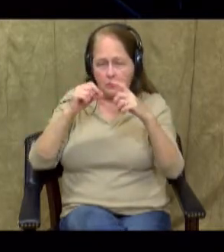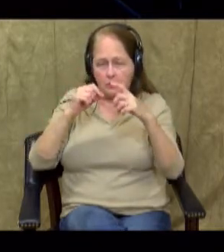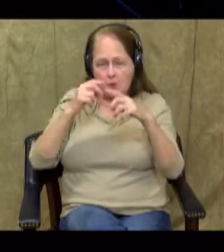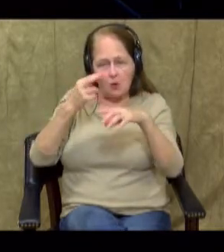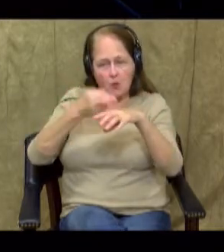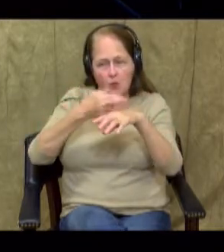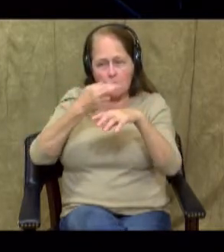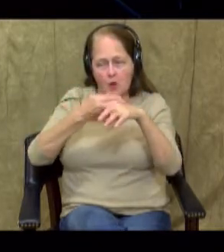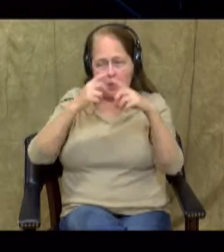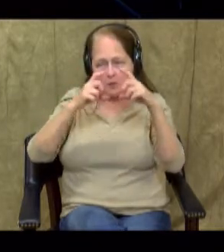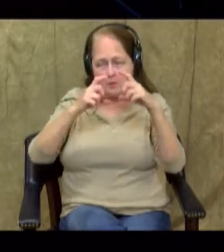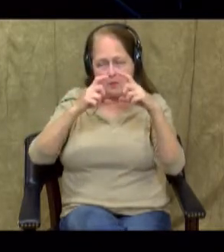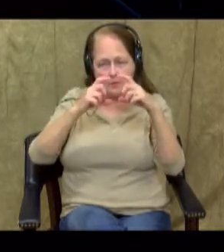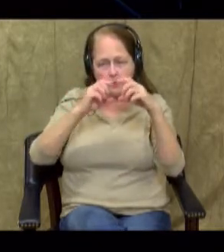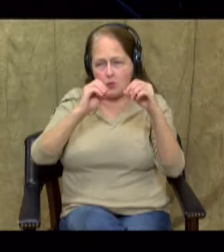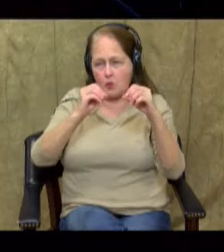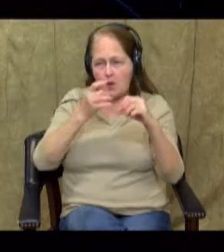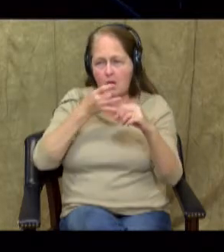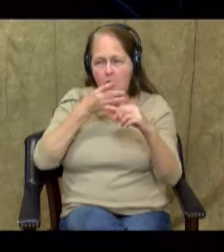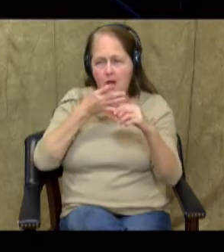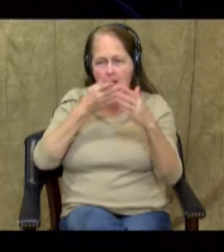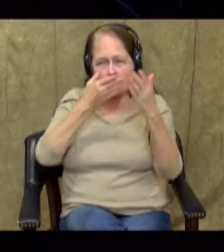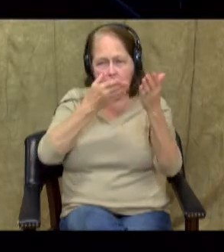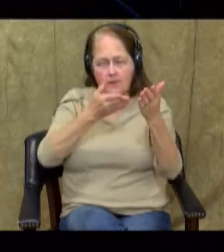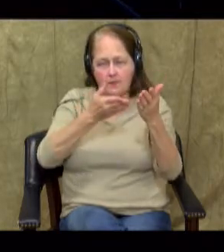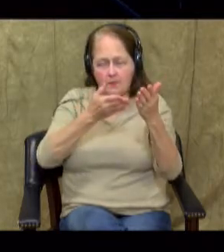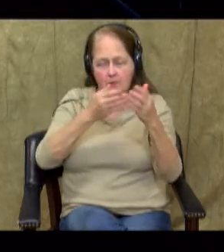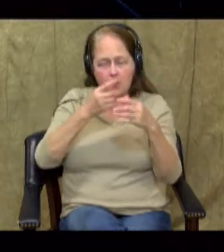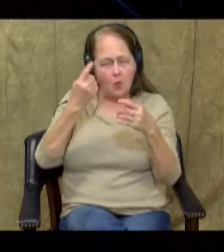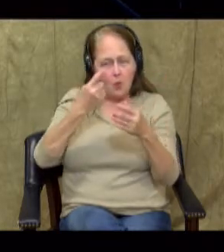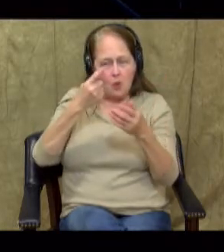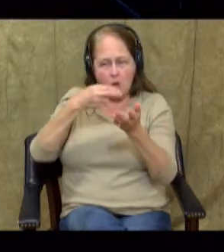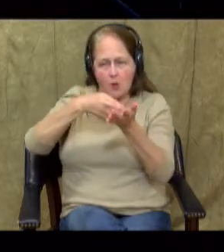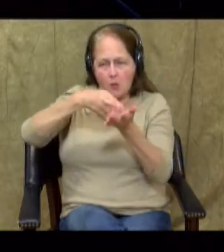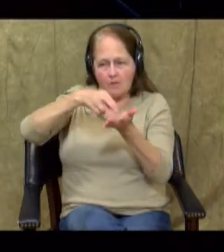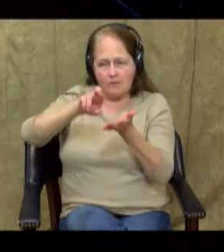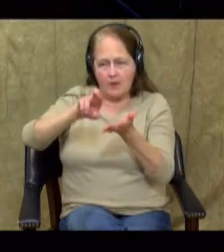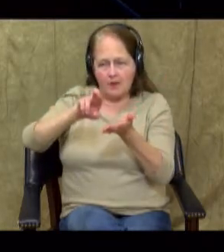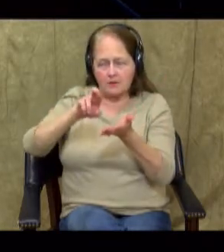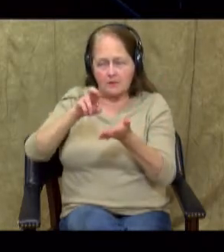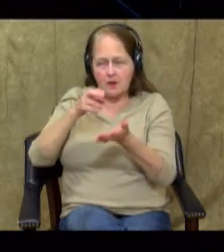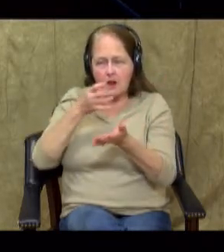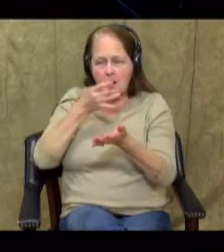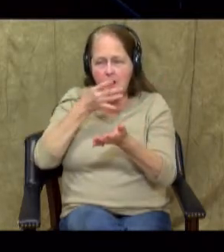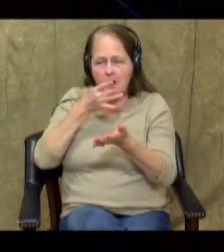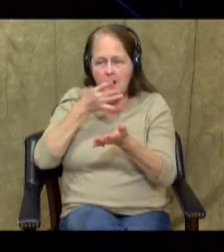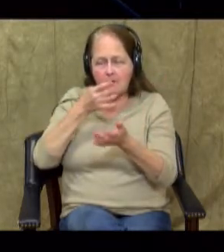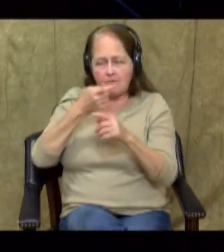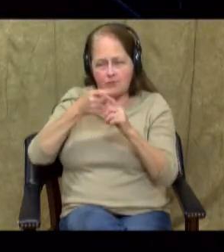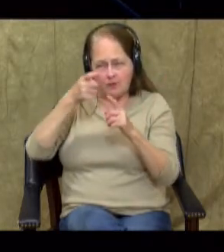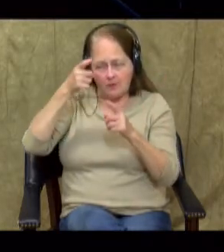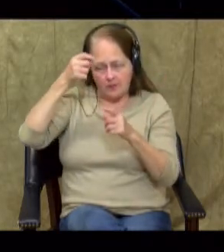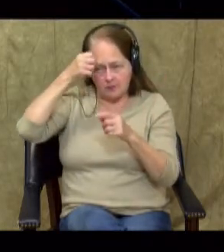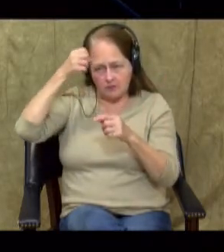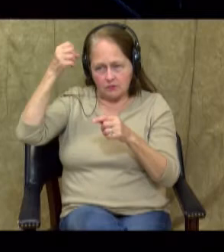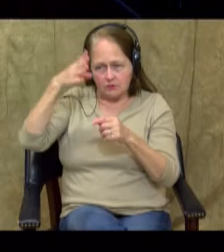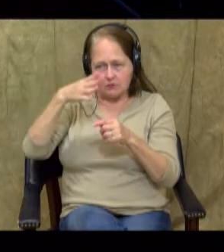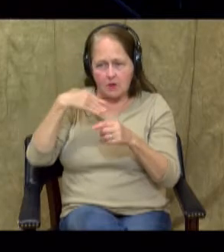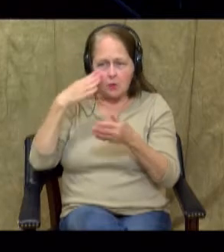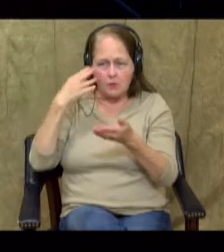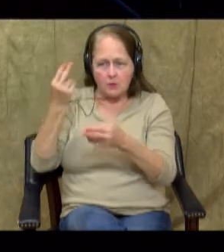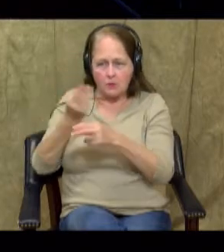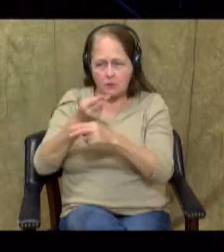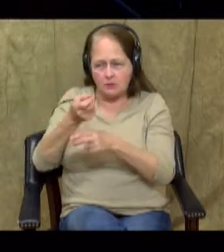light any more than Earth produces light. It only reflects light from the sun. So in this model, I'm going to use a